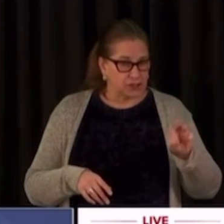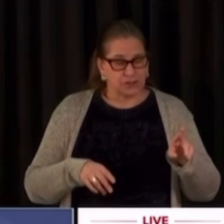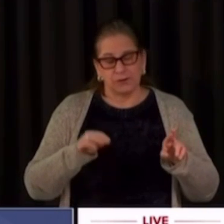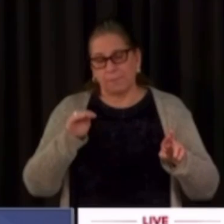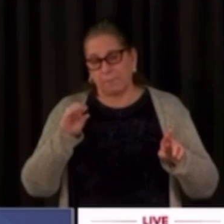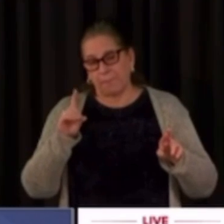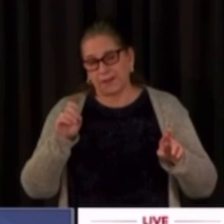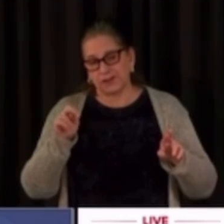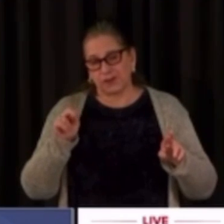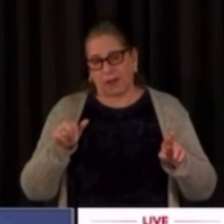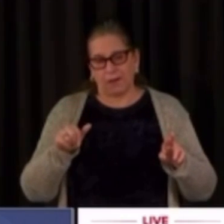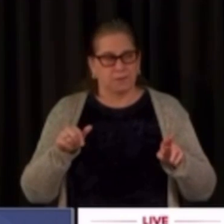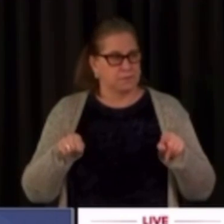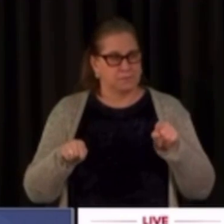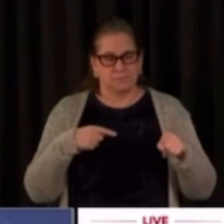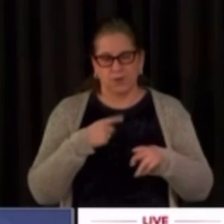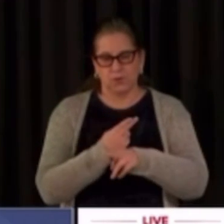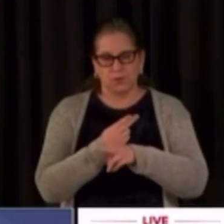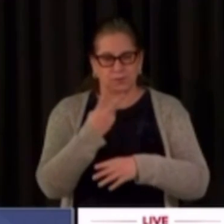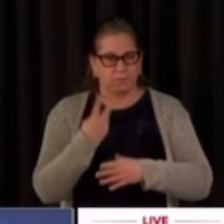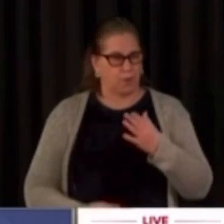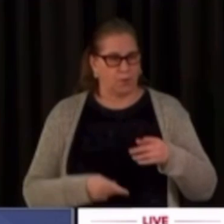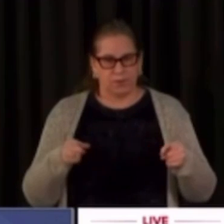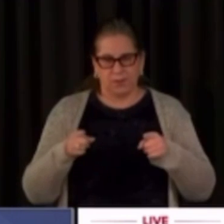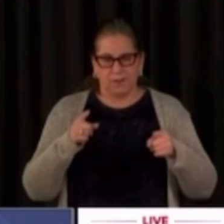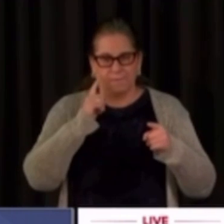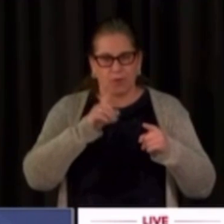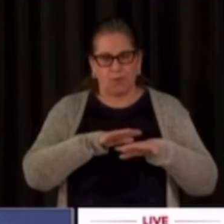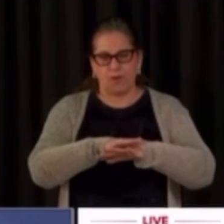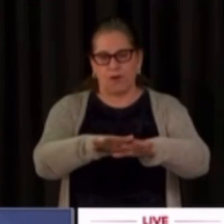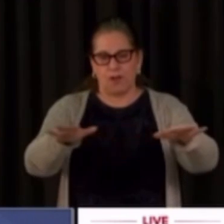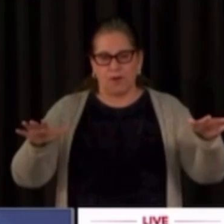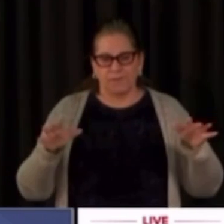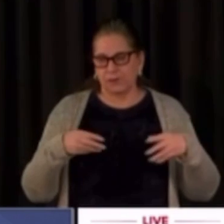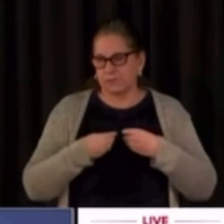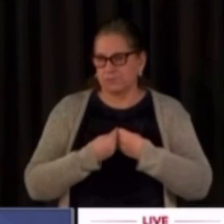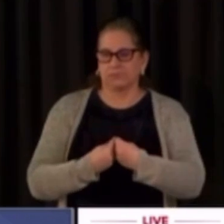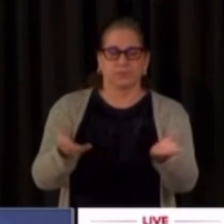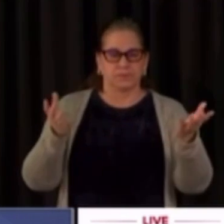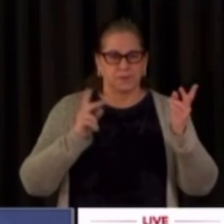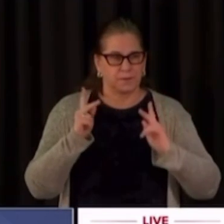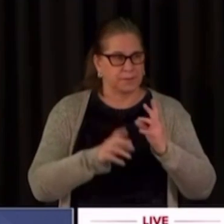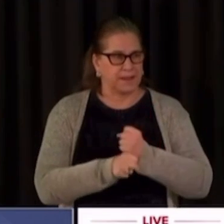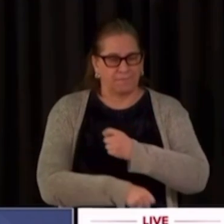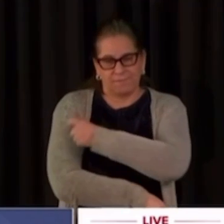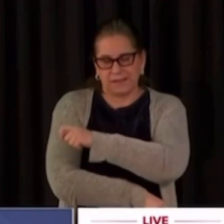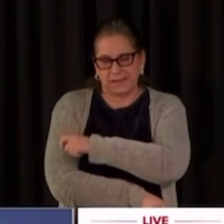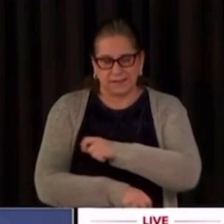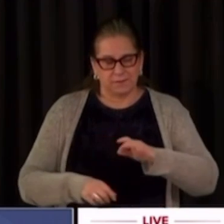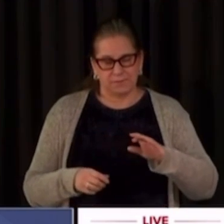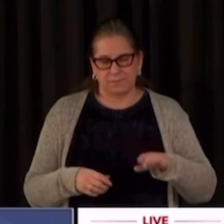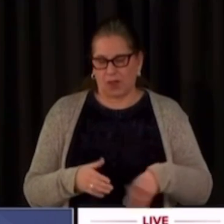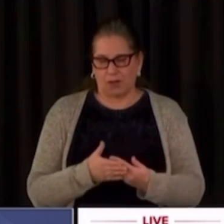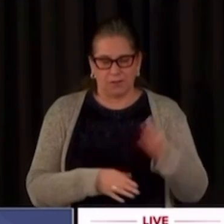used in any clinical environment where less than 100 people could be vaccinated in a given day. Because